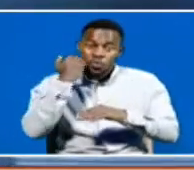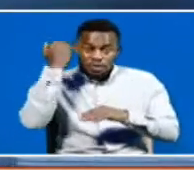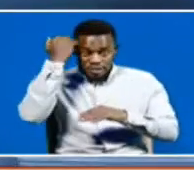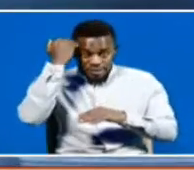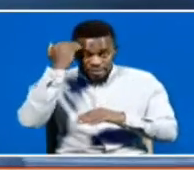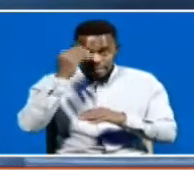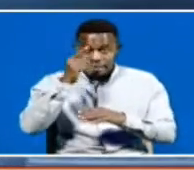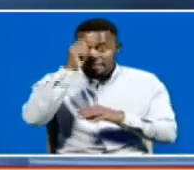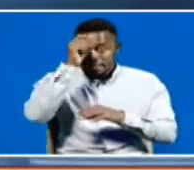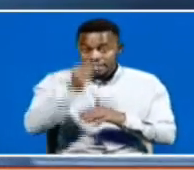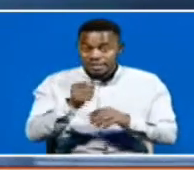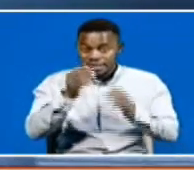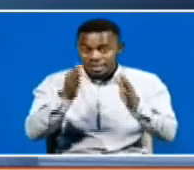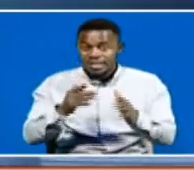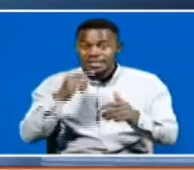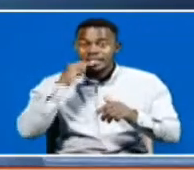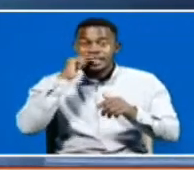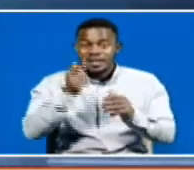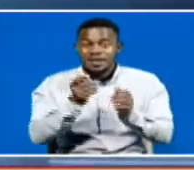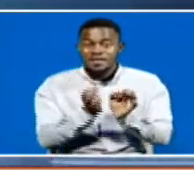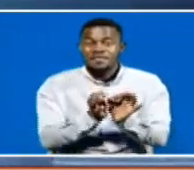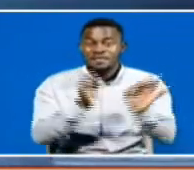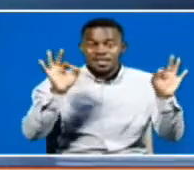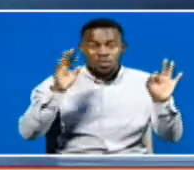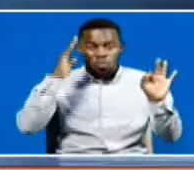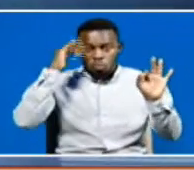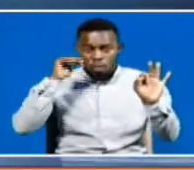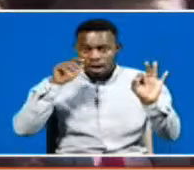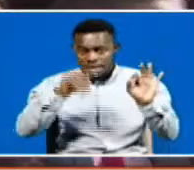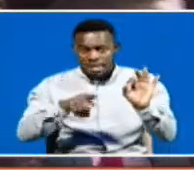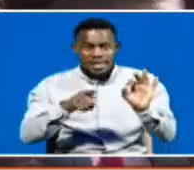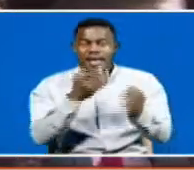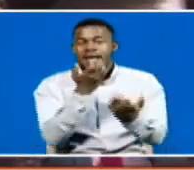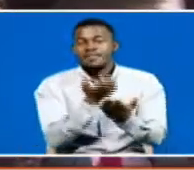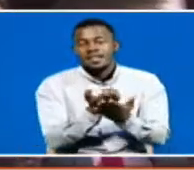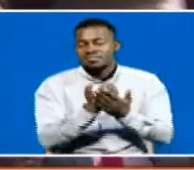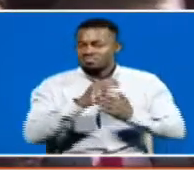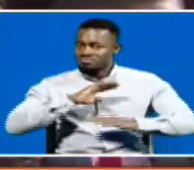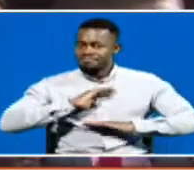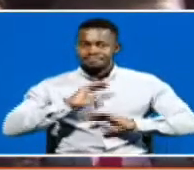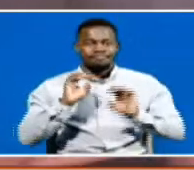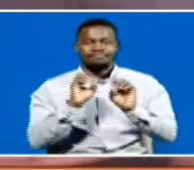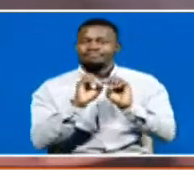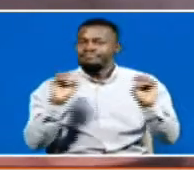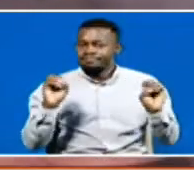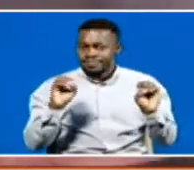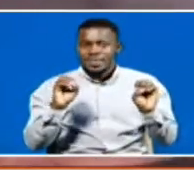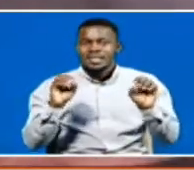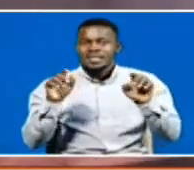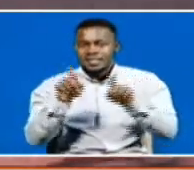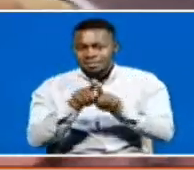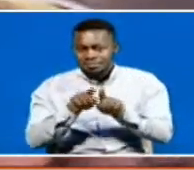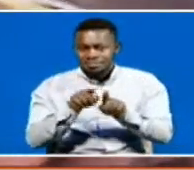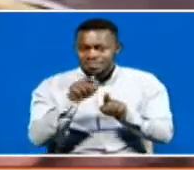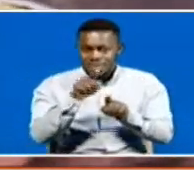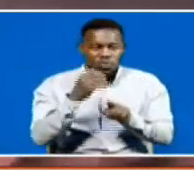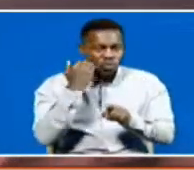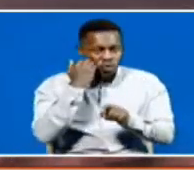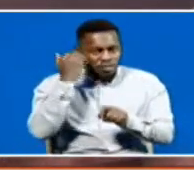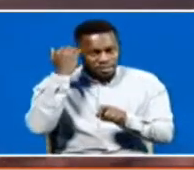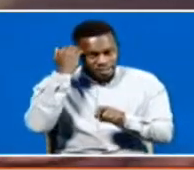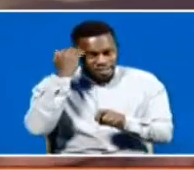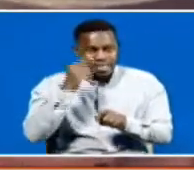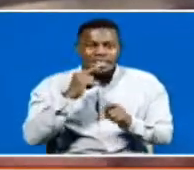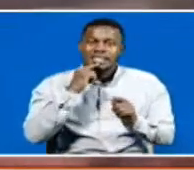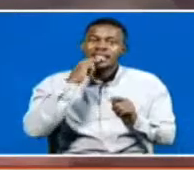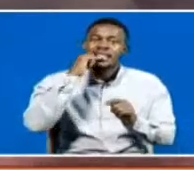na wengine wanane waliachiliwa kwa sababu ya ukosefu wa ushahidi wa kutosha, akiwalaumu waendesha mashtaka kwa utepetevu. Rotich